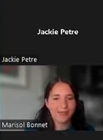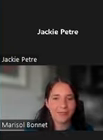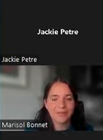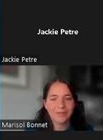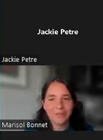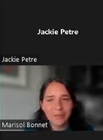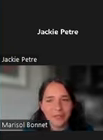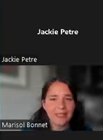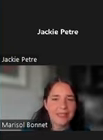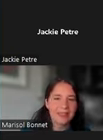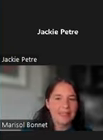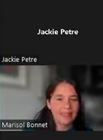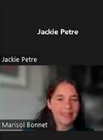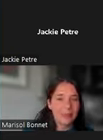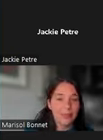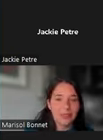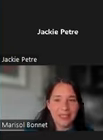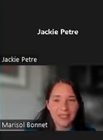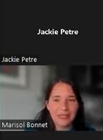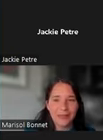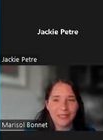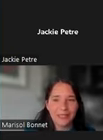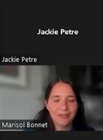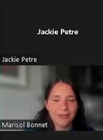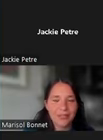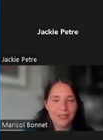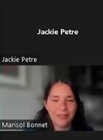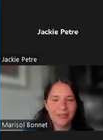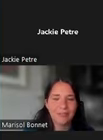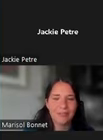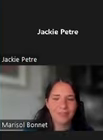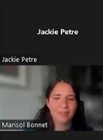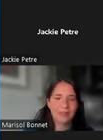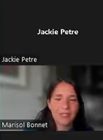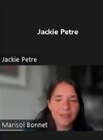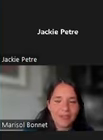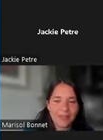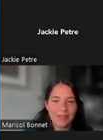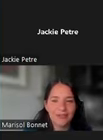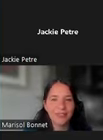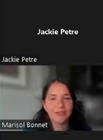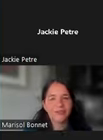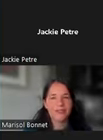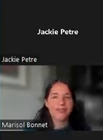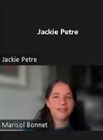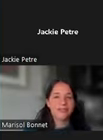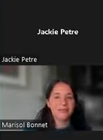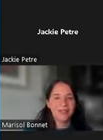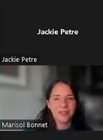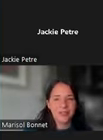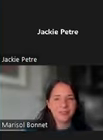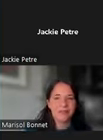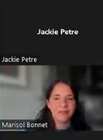excited to have you on board. Y muy buenos días a todos y todas. Again, my name is Marisol Bonet, and I have the honor of being the